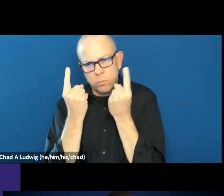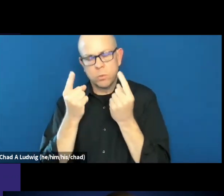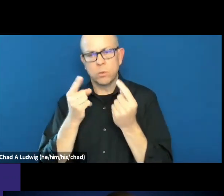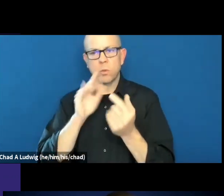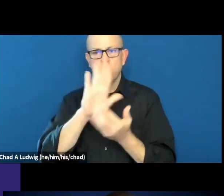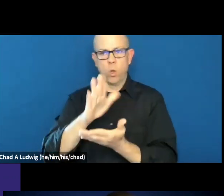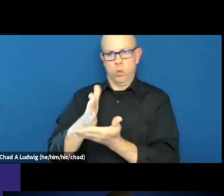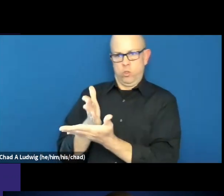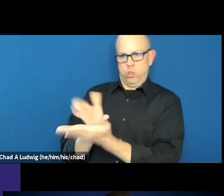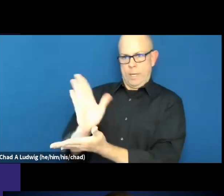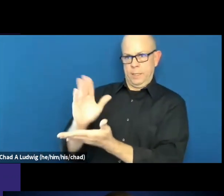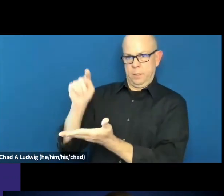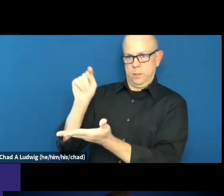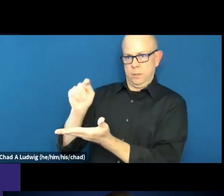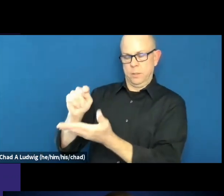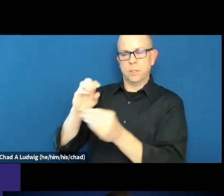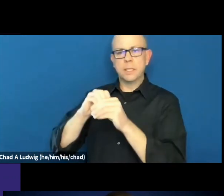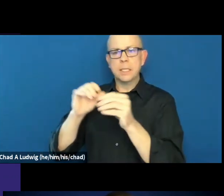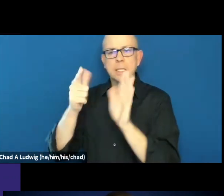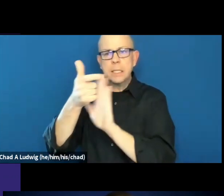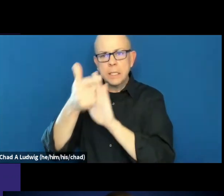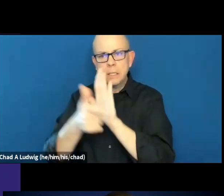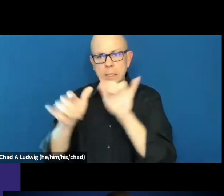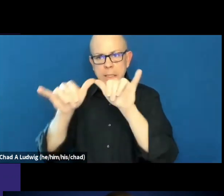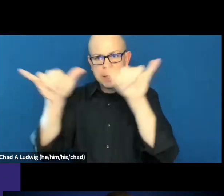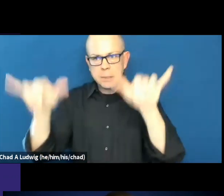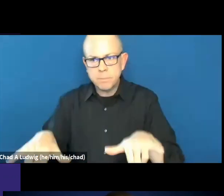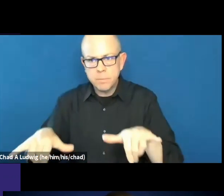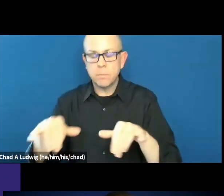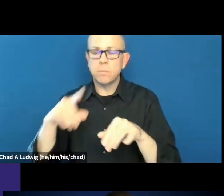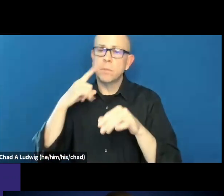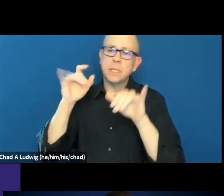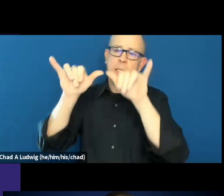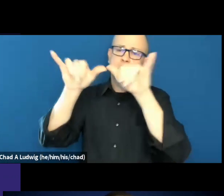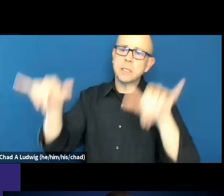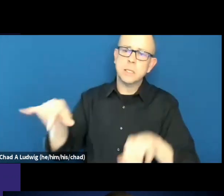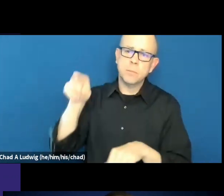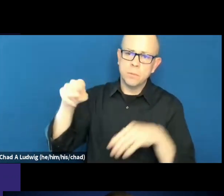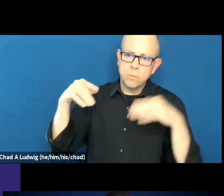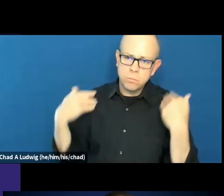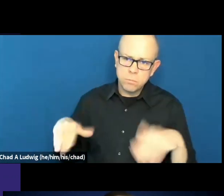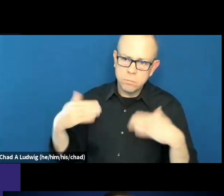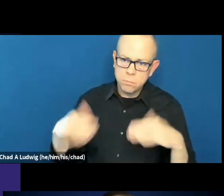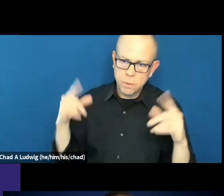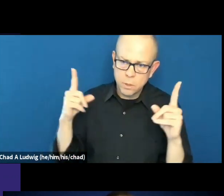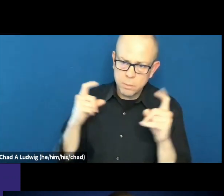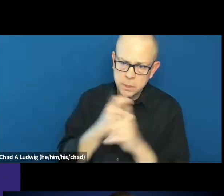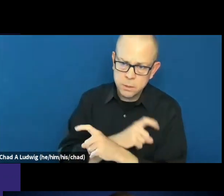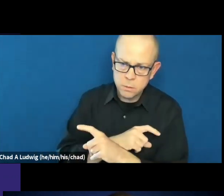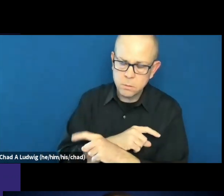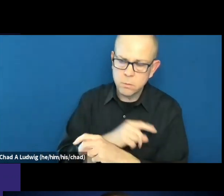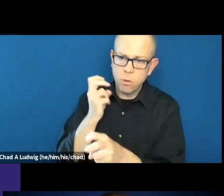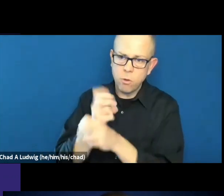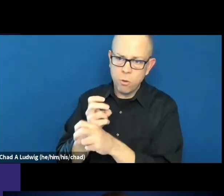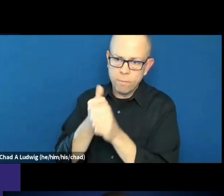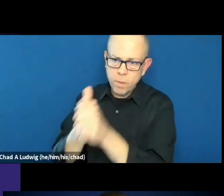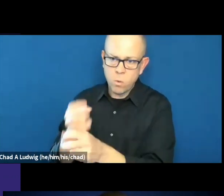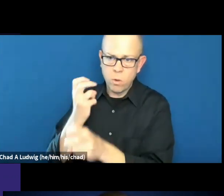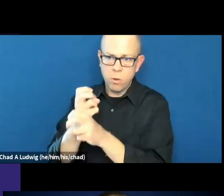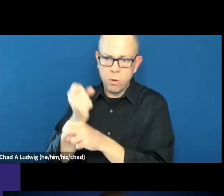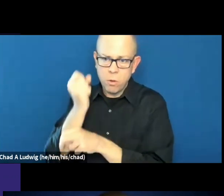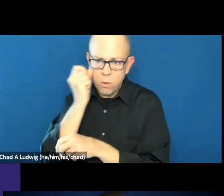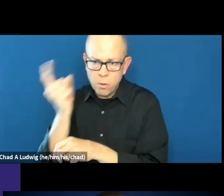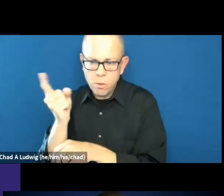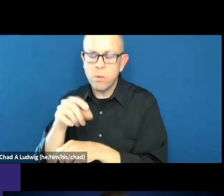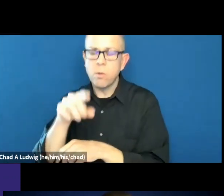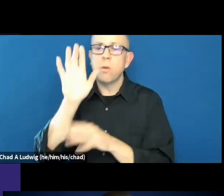help you really fully understand what your rights are within the legal system, which is very complex